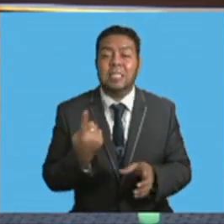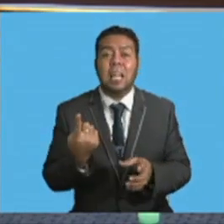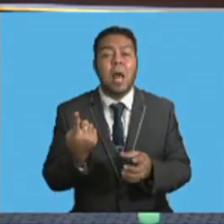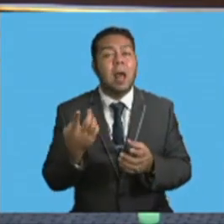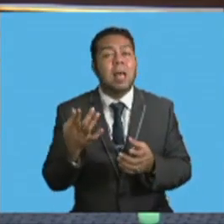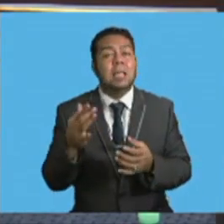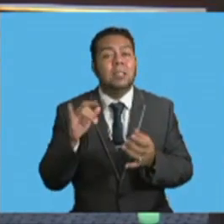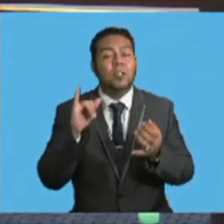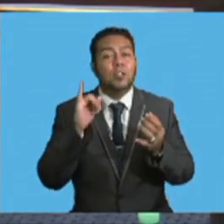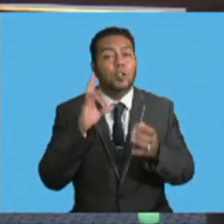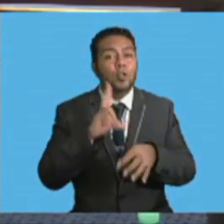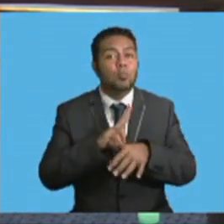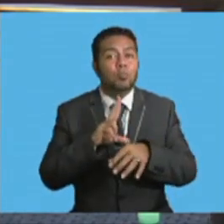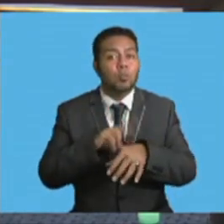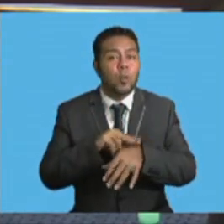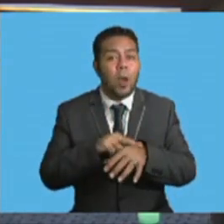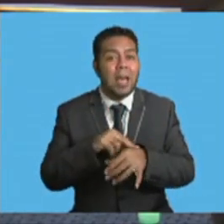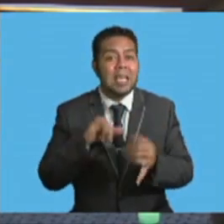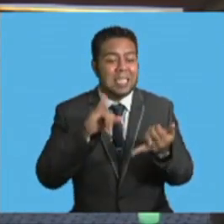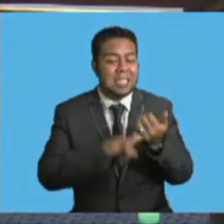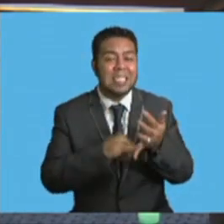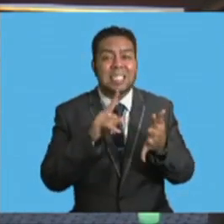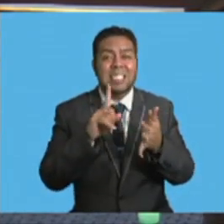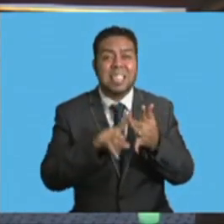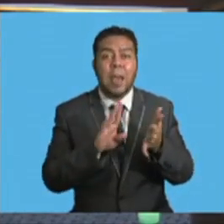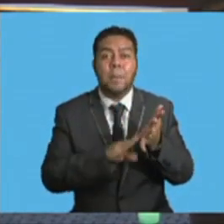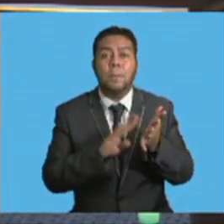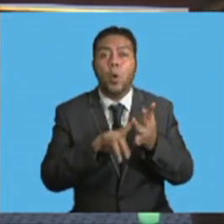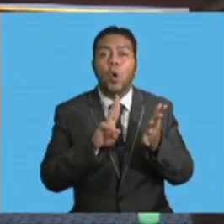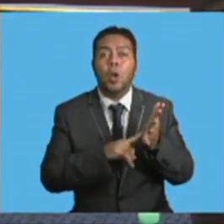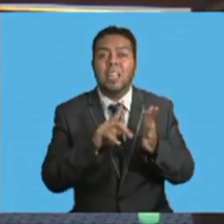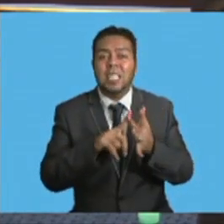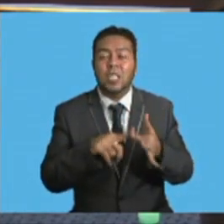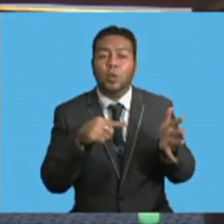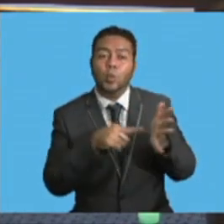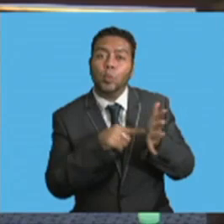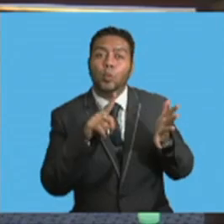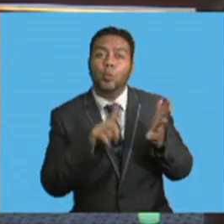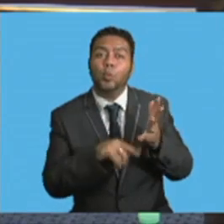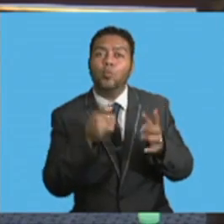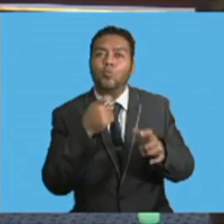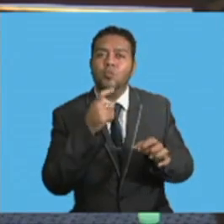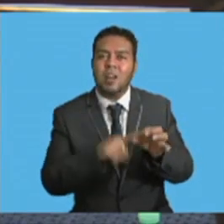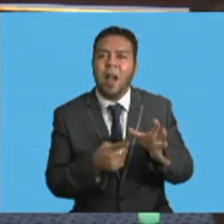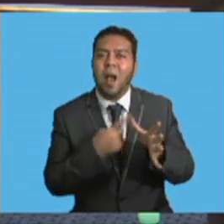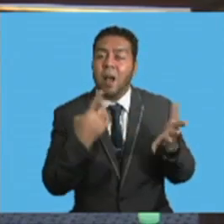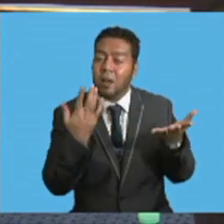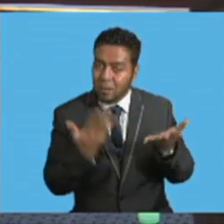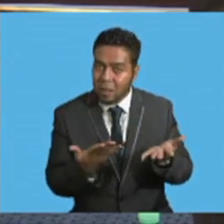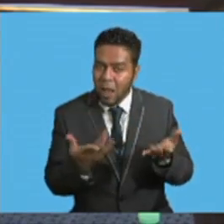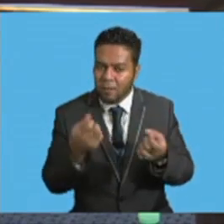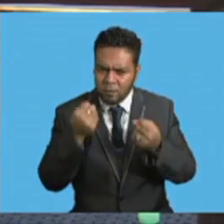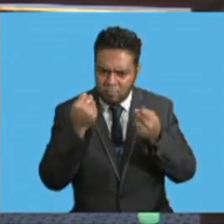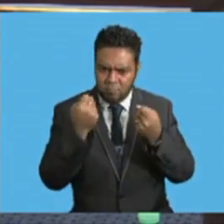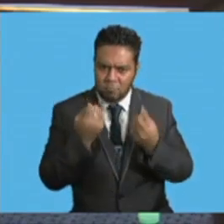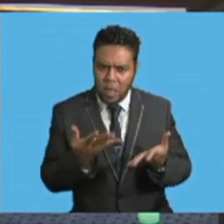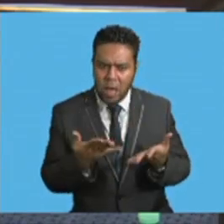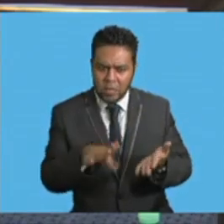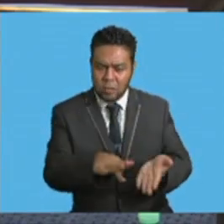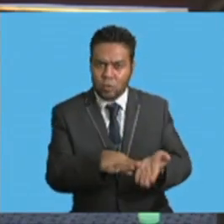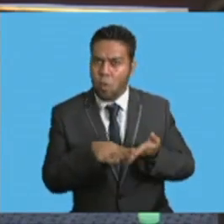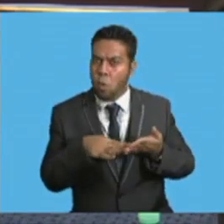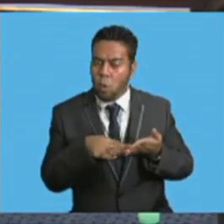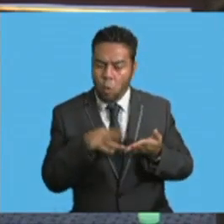Tunga prepared a cabinet paper in 2000. I'm not sure whether it was presented or not, but I was privy to see that paper that